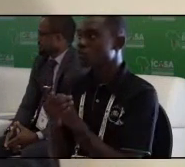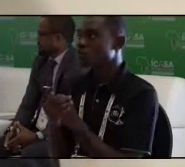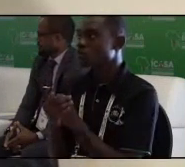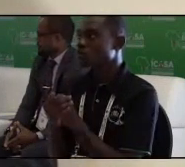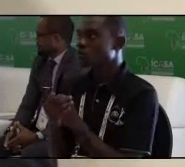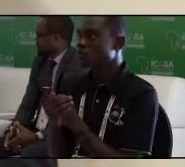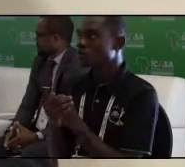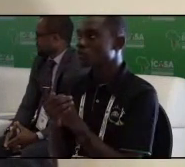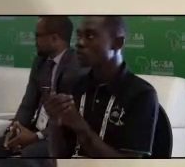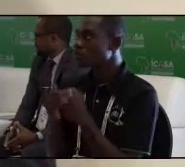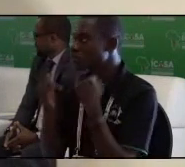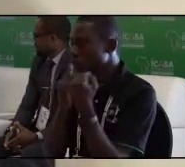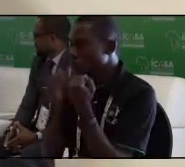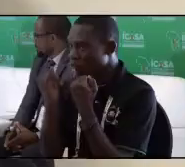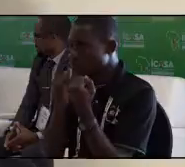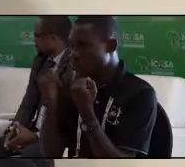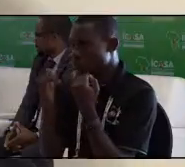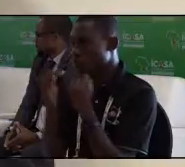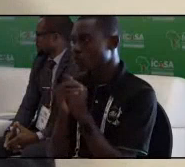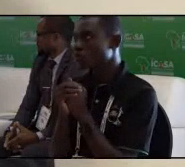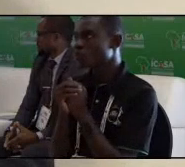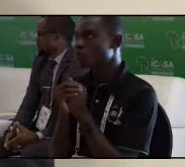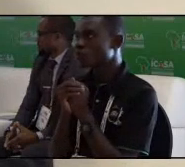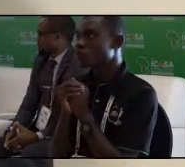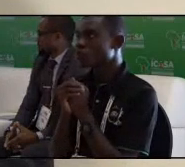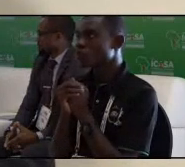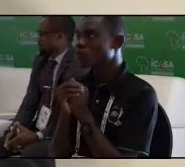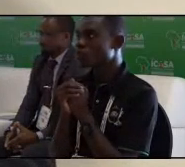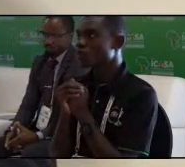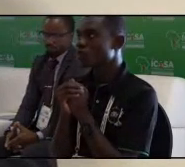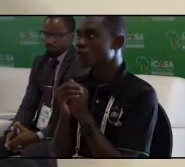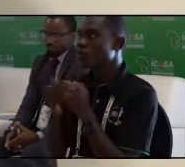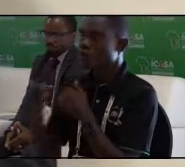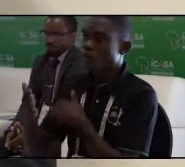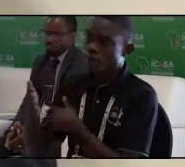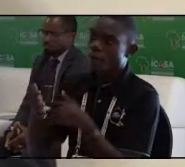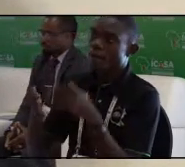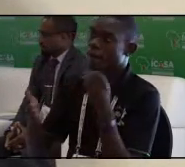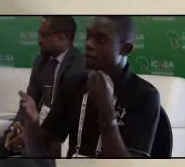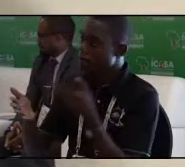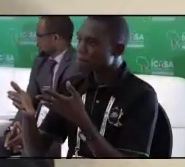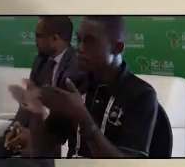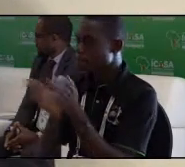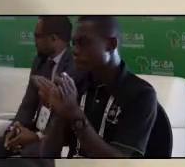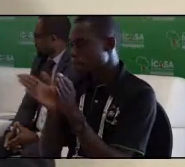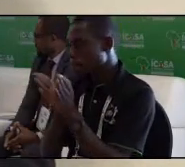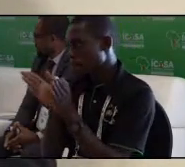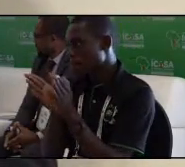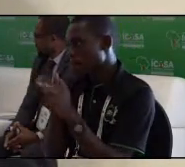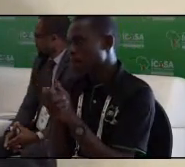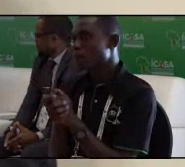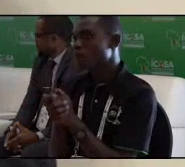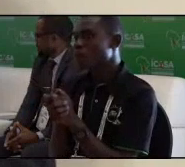we had introduced the oral-based and the blood-based into the